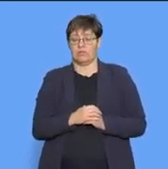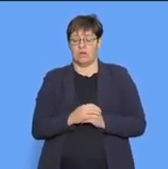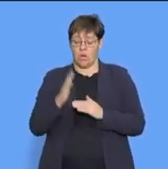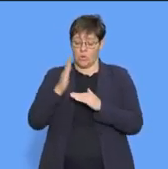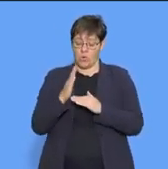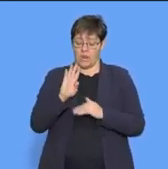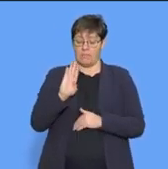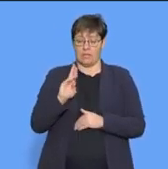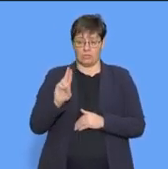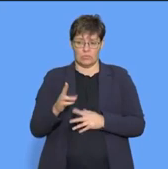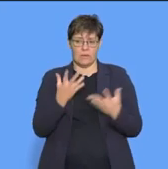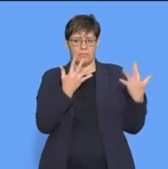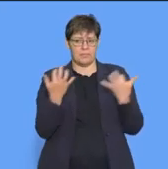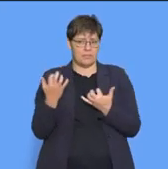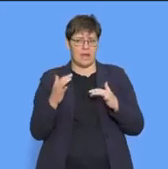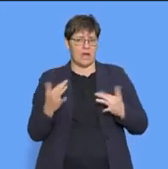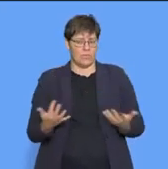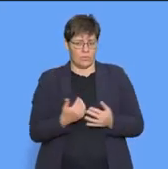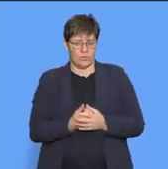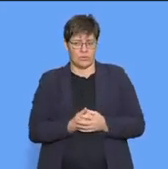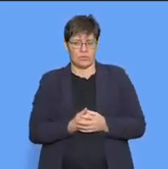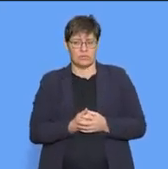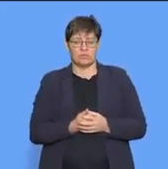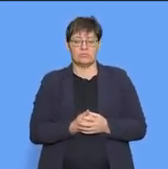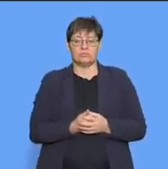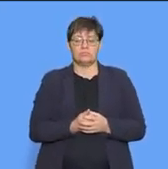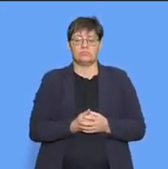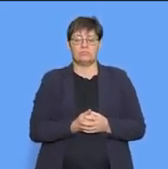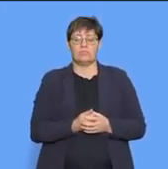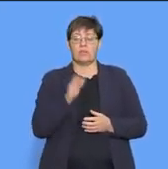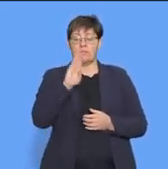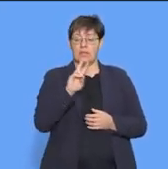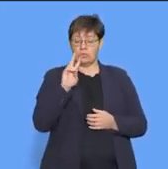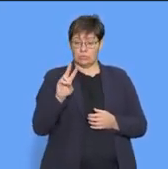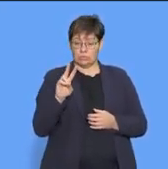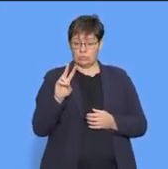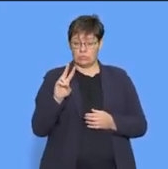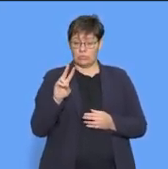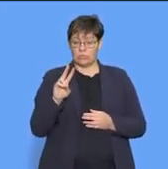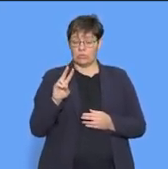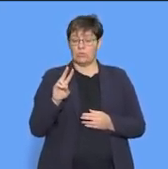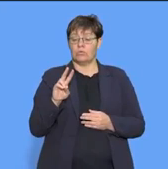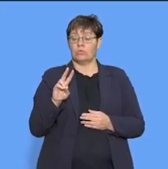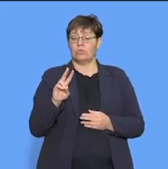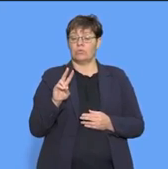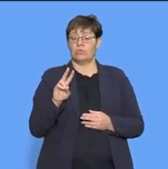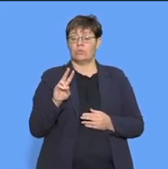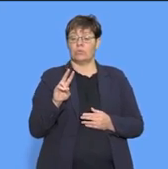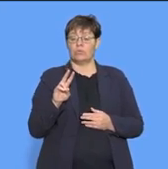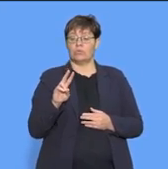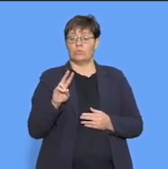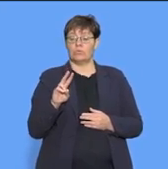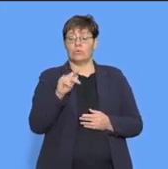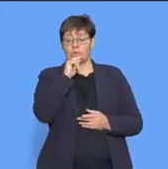So how are we going to calculate the size of B2? In order to calculate the size of B2, remember we're going to